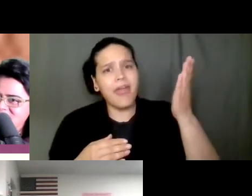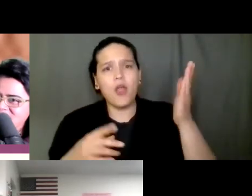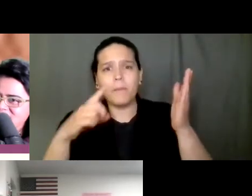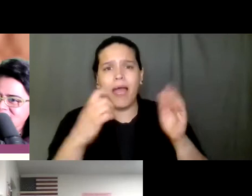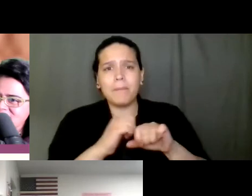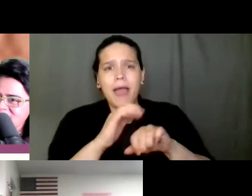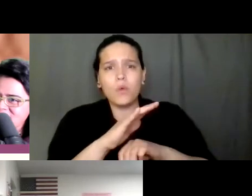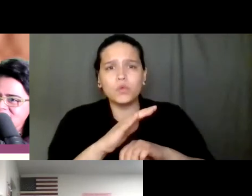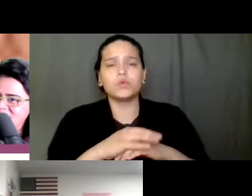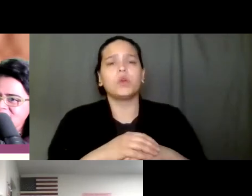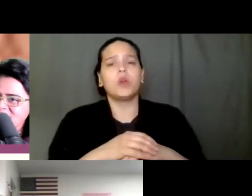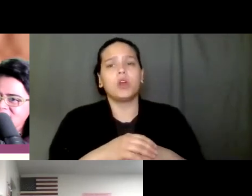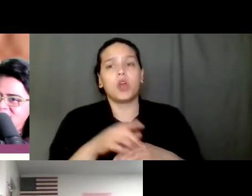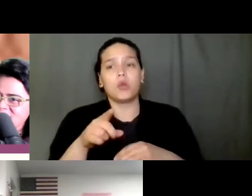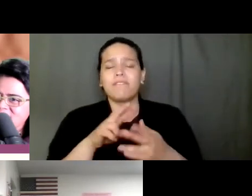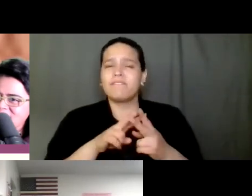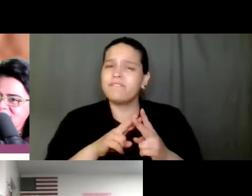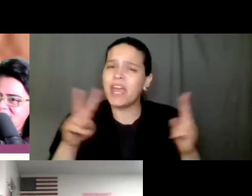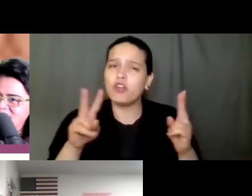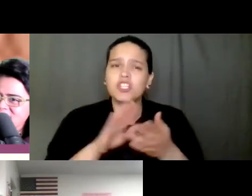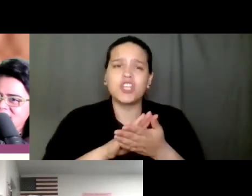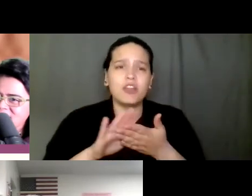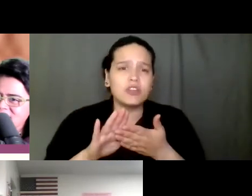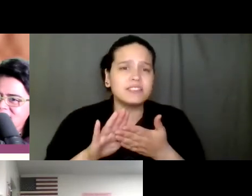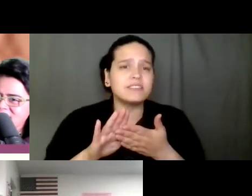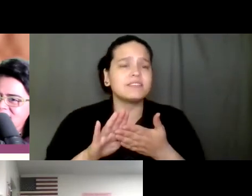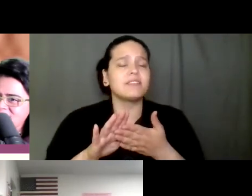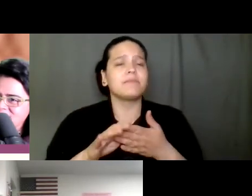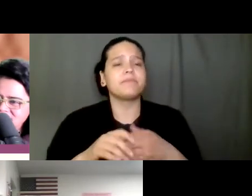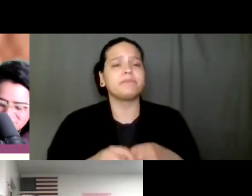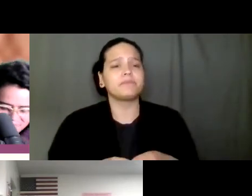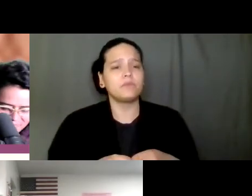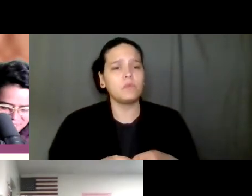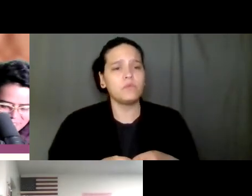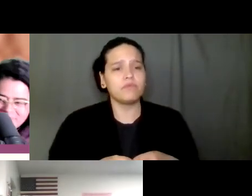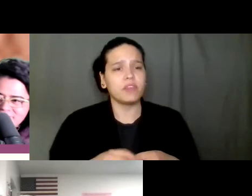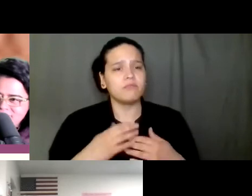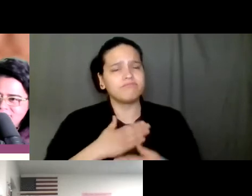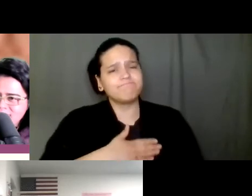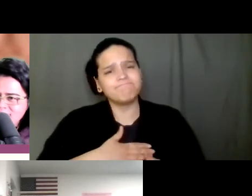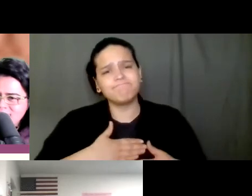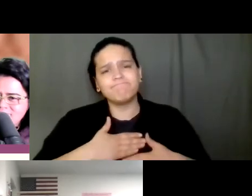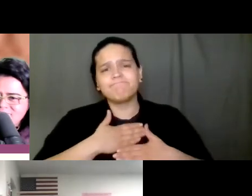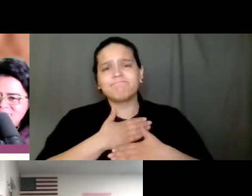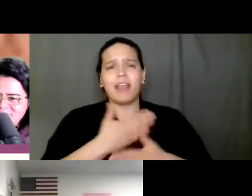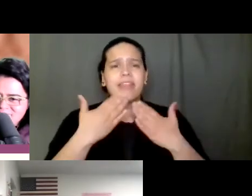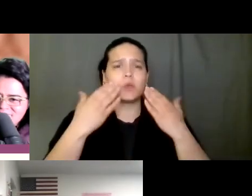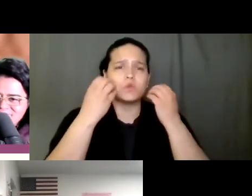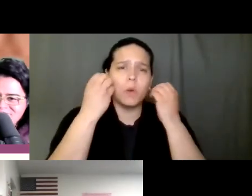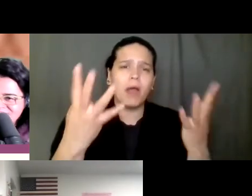very generous, and I pray that you will be blessed back. Thank you so much.